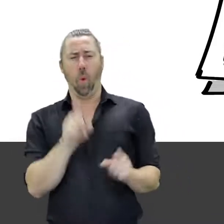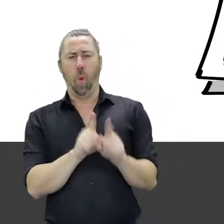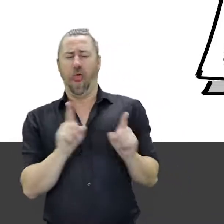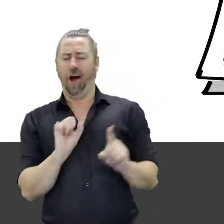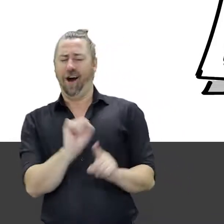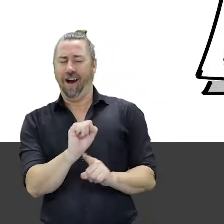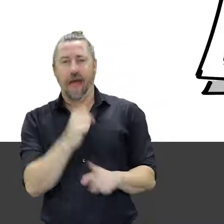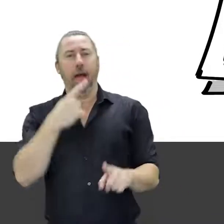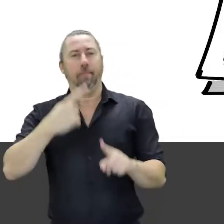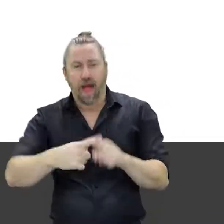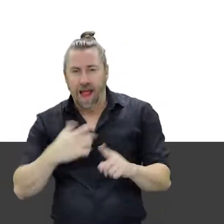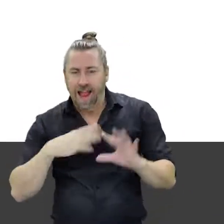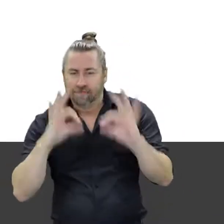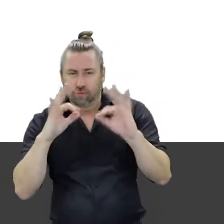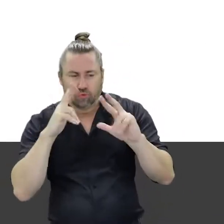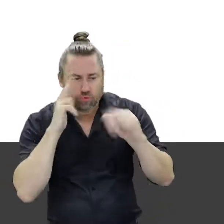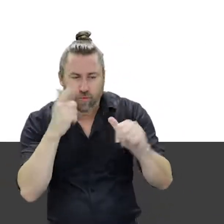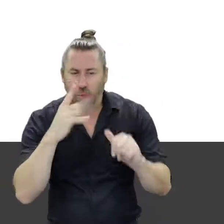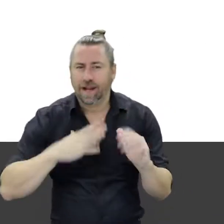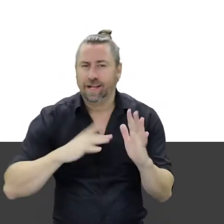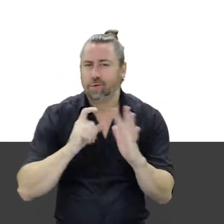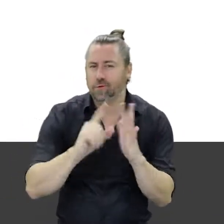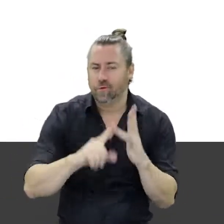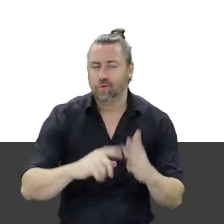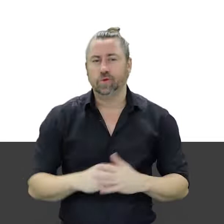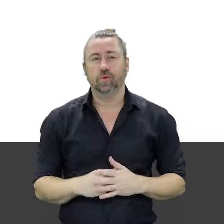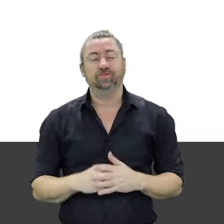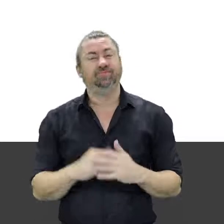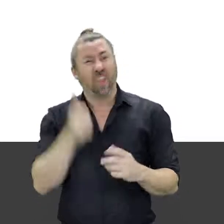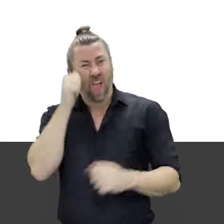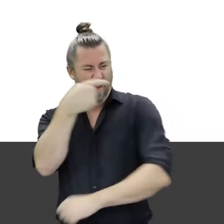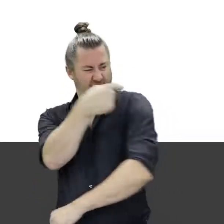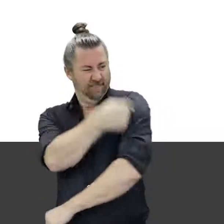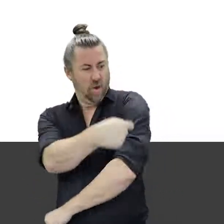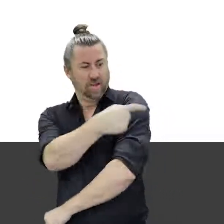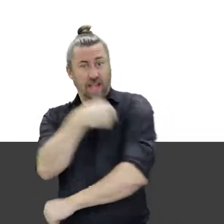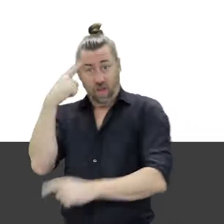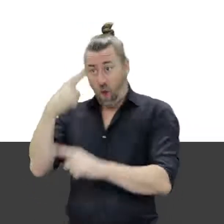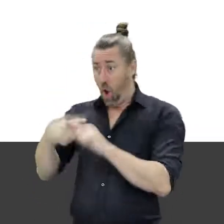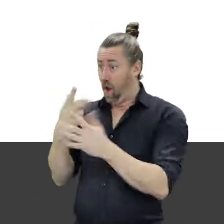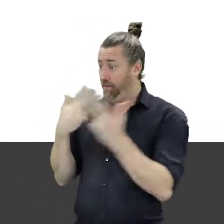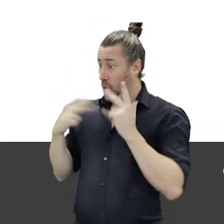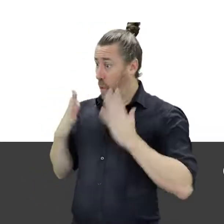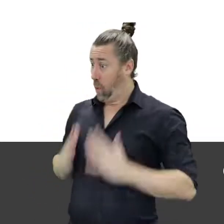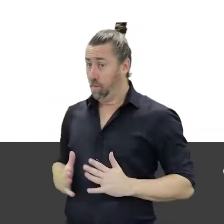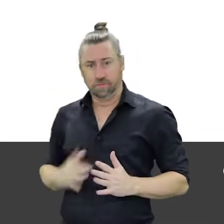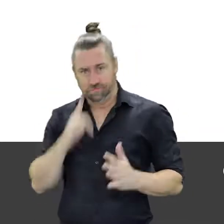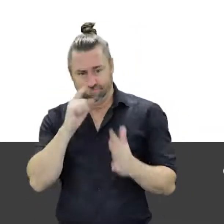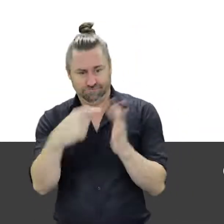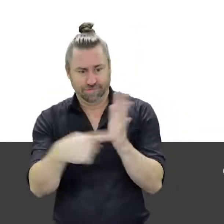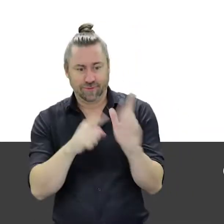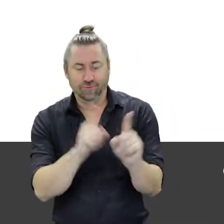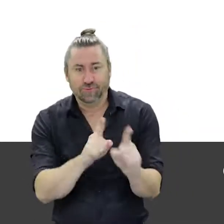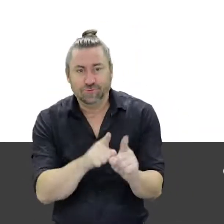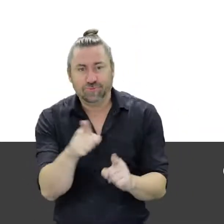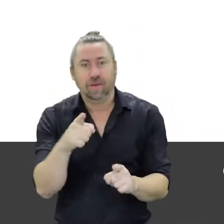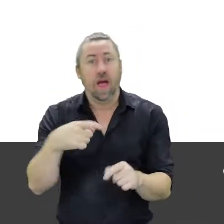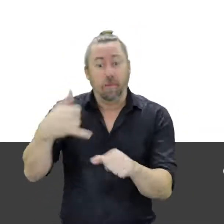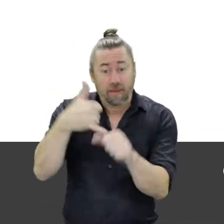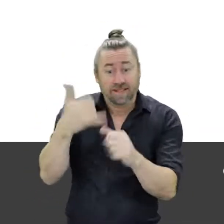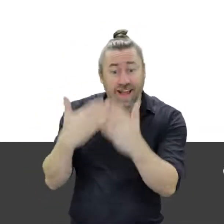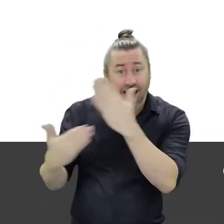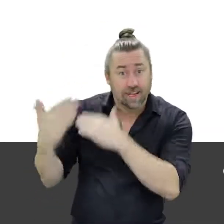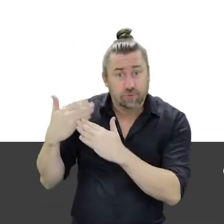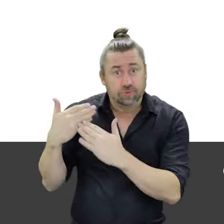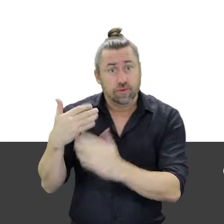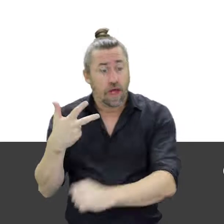care requirements. Pet first aid items and essential medications and records on their medical history, vaccinations,